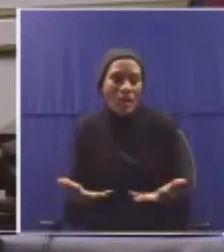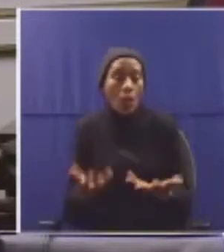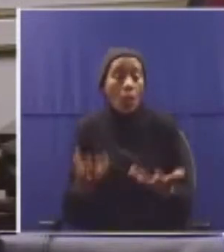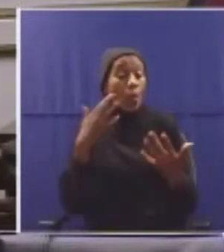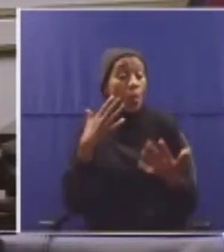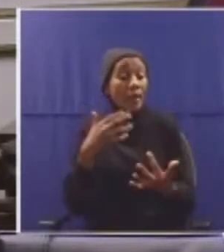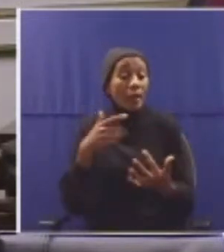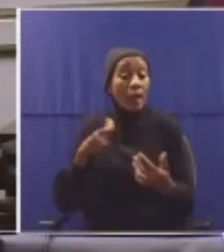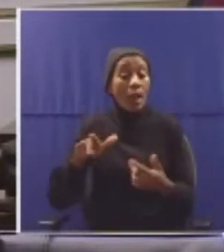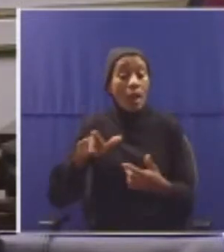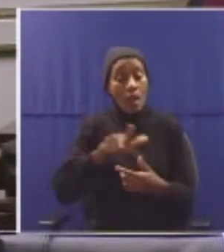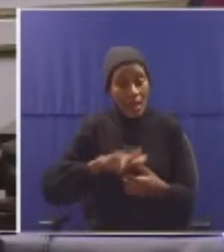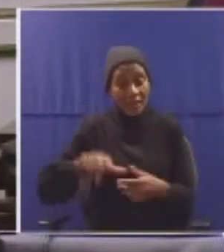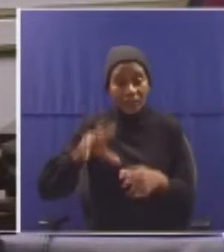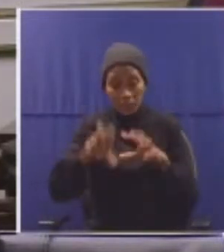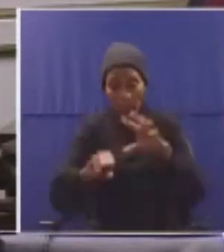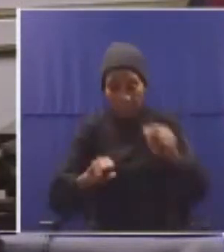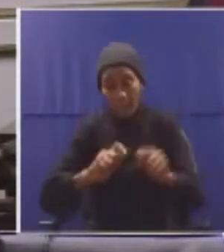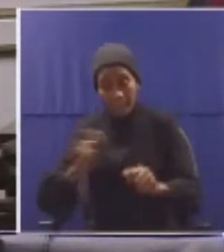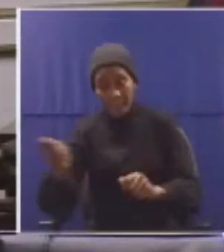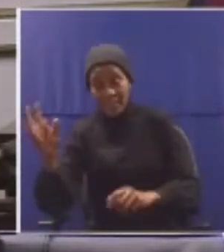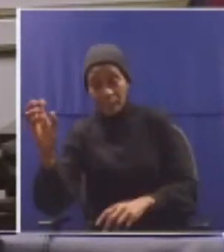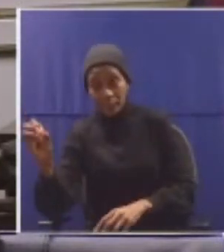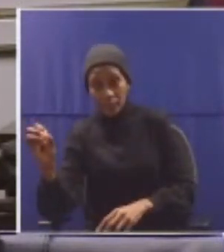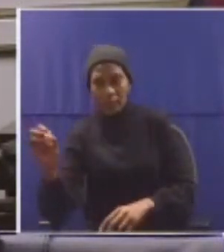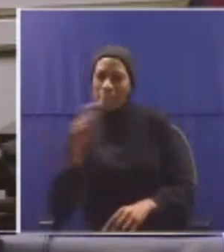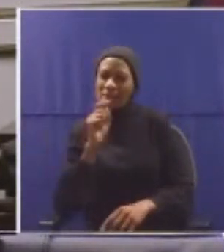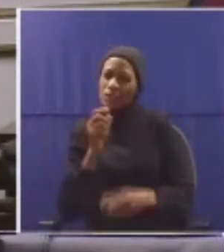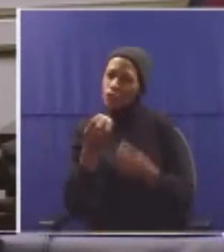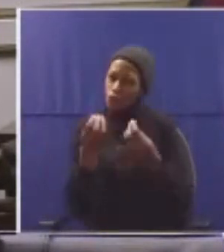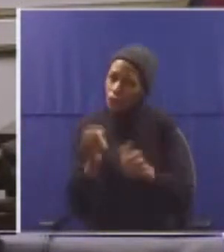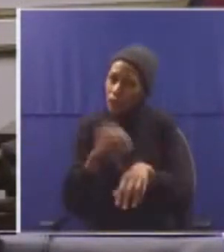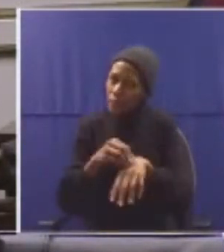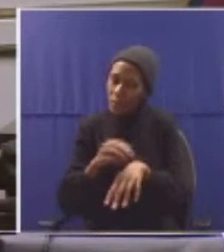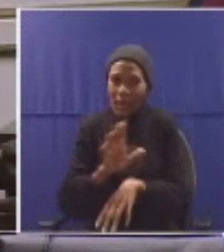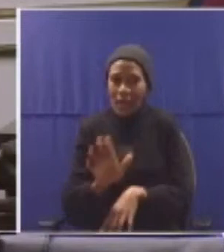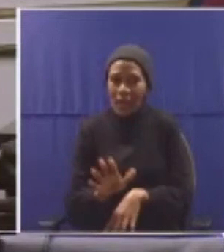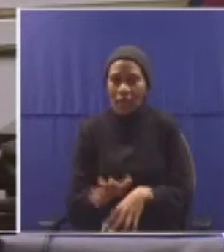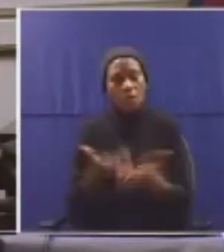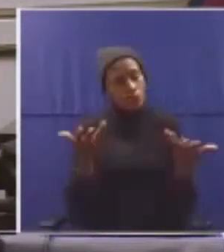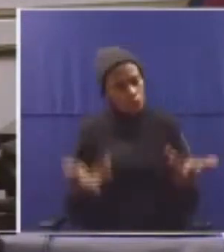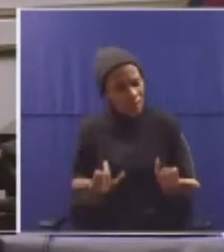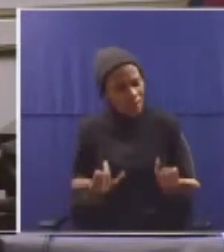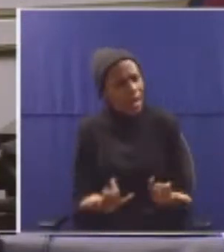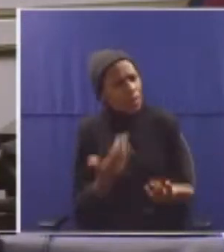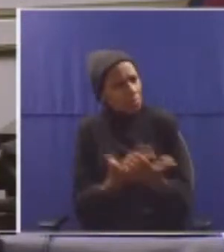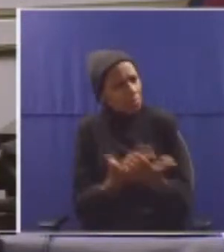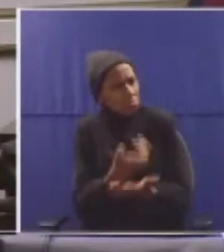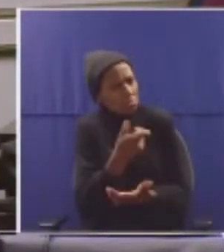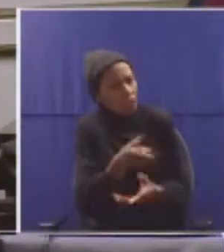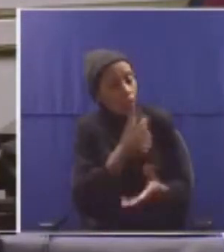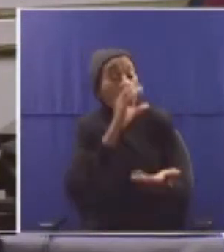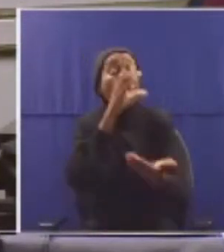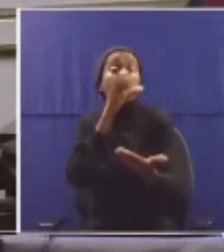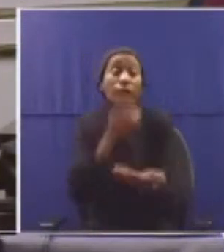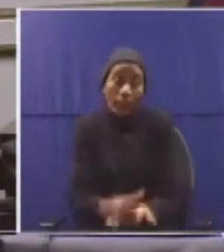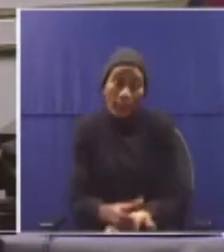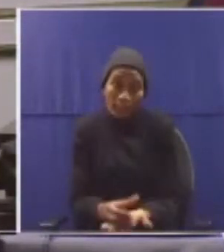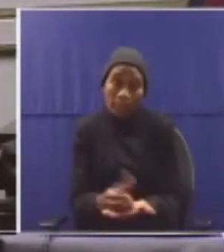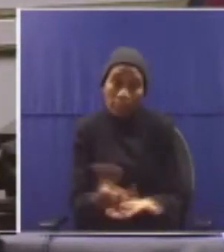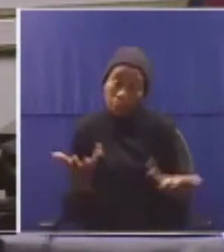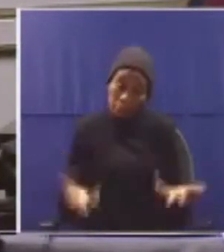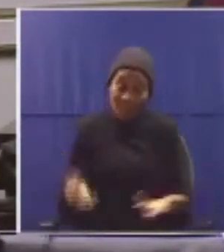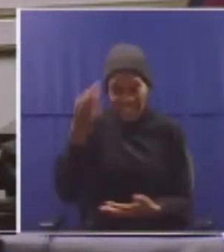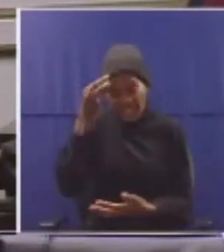of land without compensation is not the panacea to the land question. Can the Honorable Deputy President confirm whether